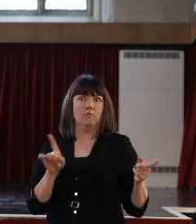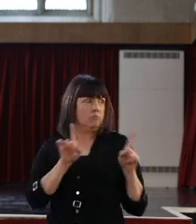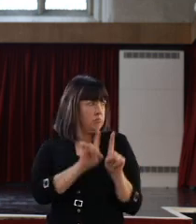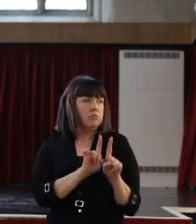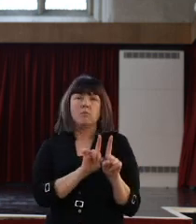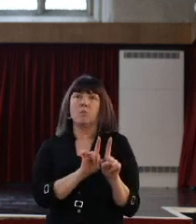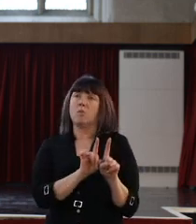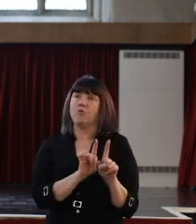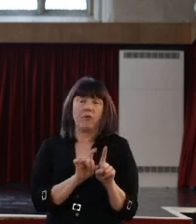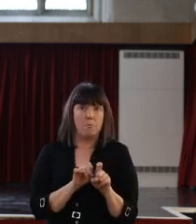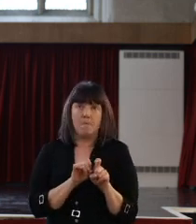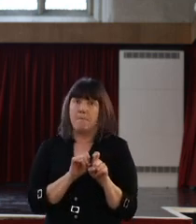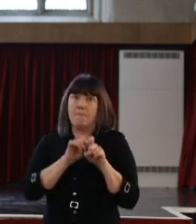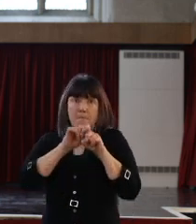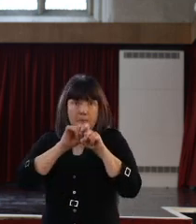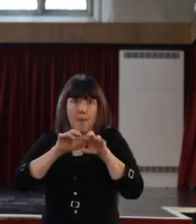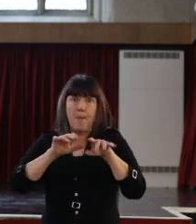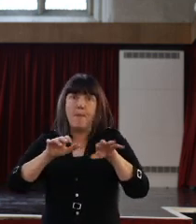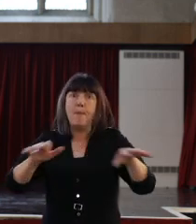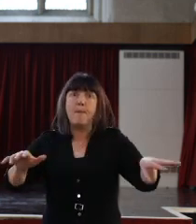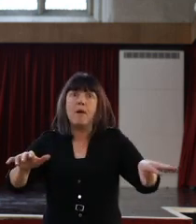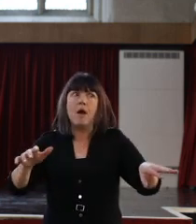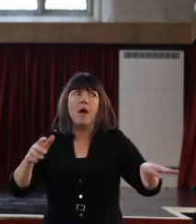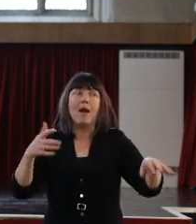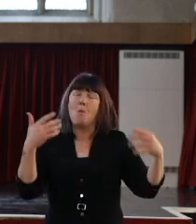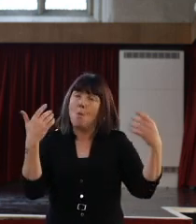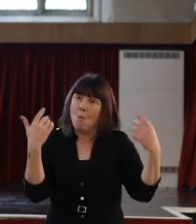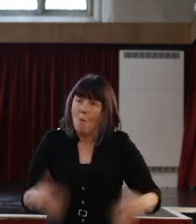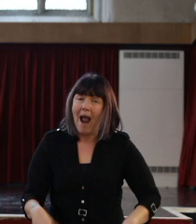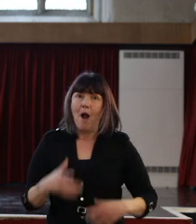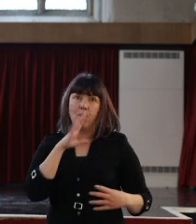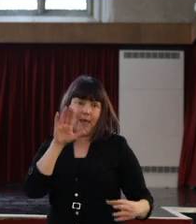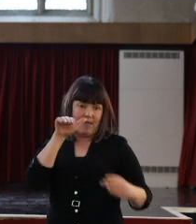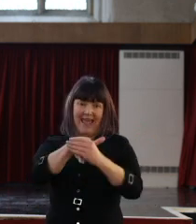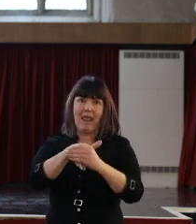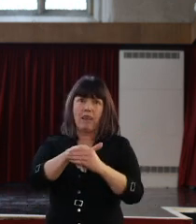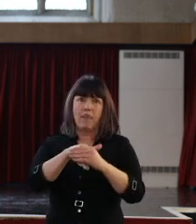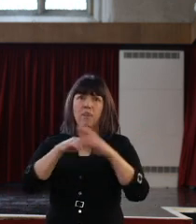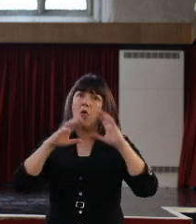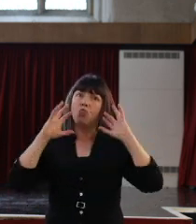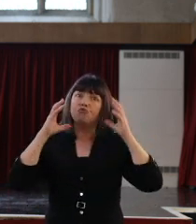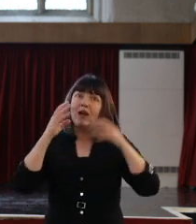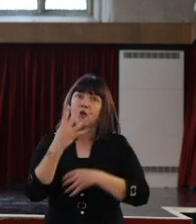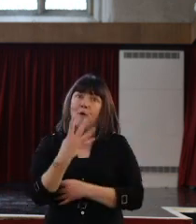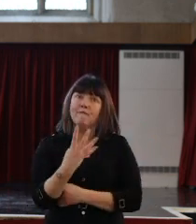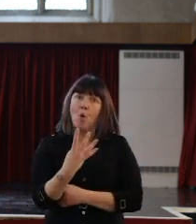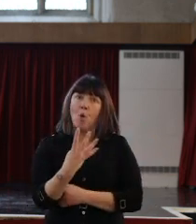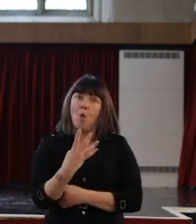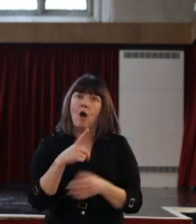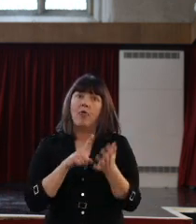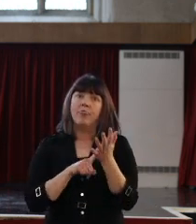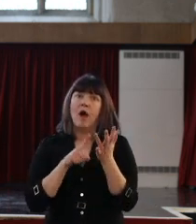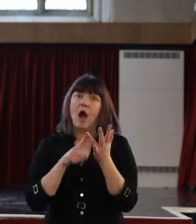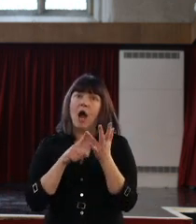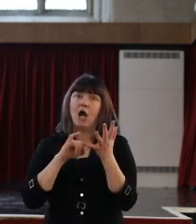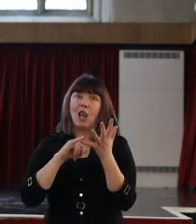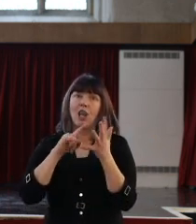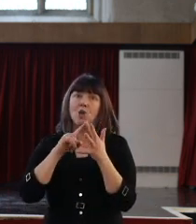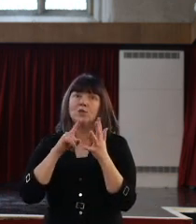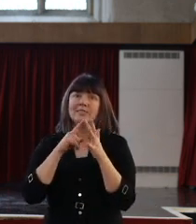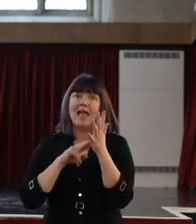appearances on Radio 4's Loose Ends with Ned Sherrin. The same show I heard on the radio, I found on the rubbish